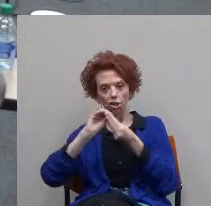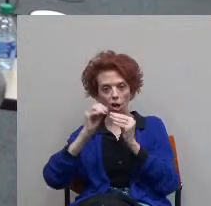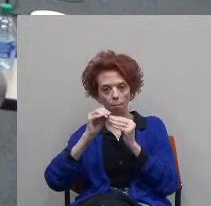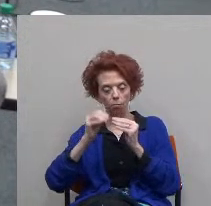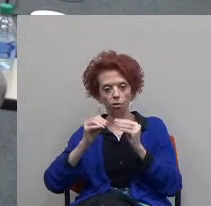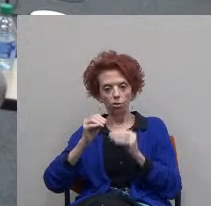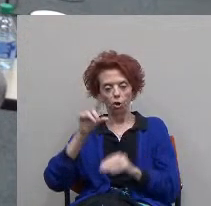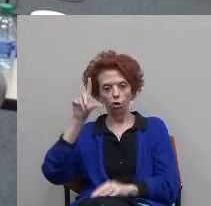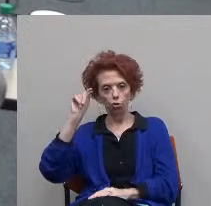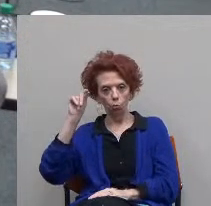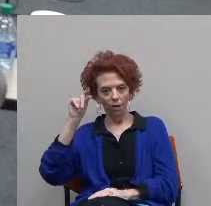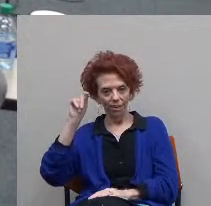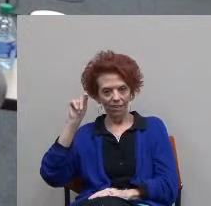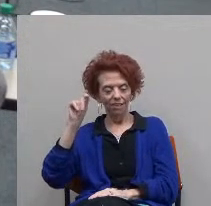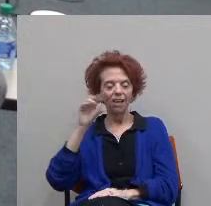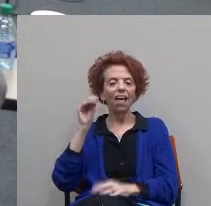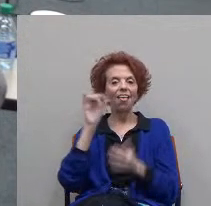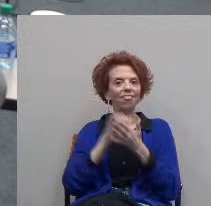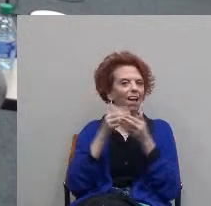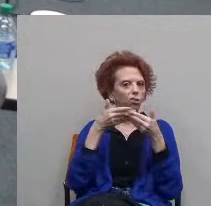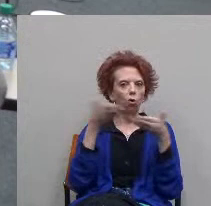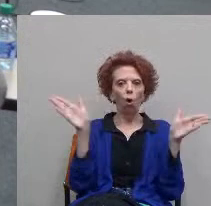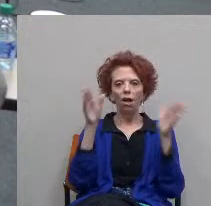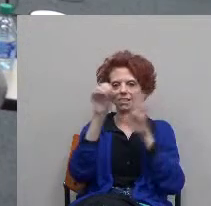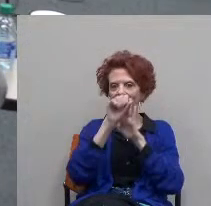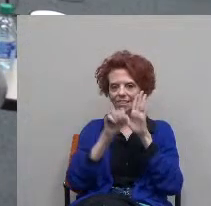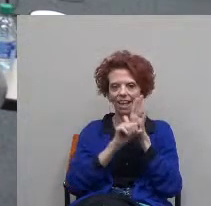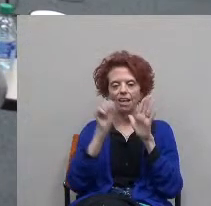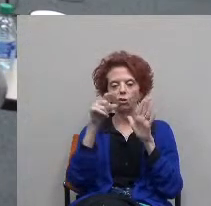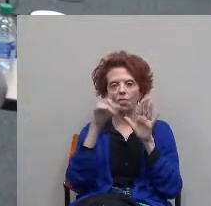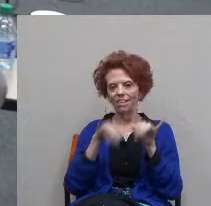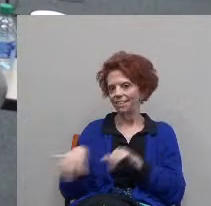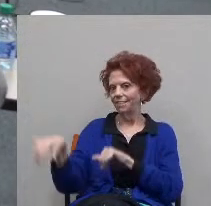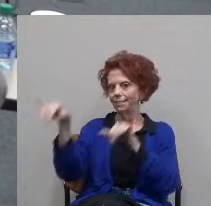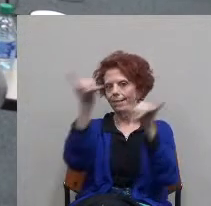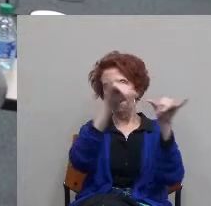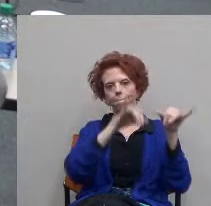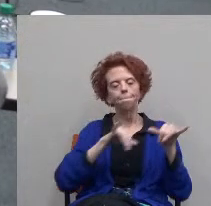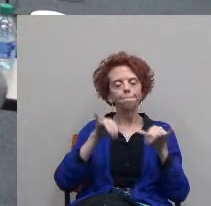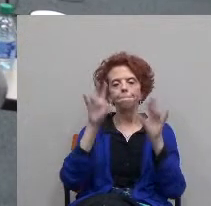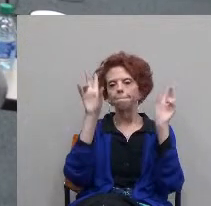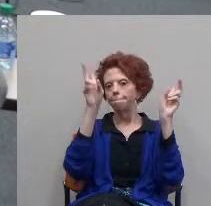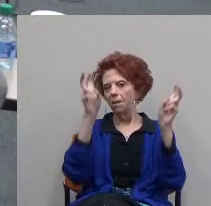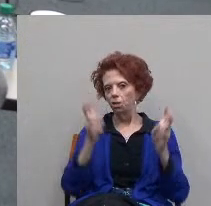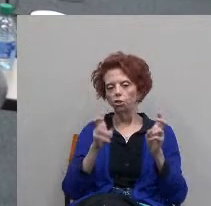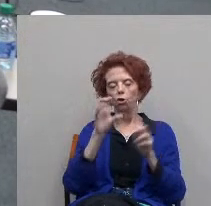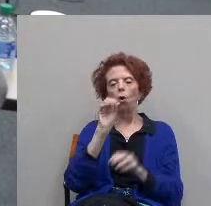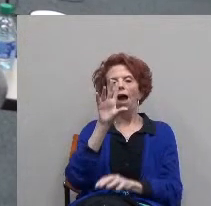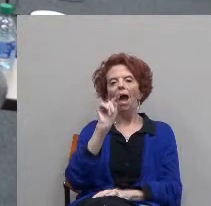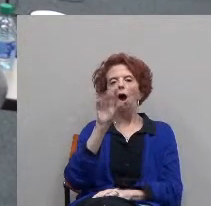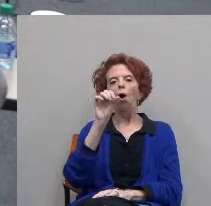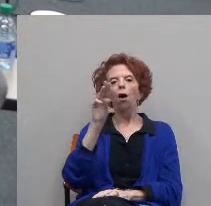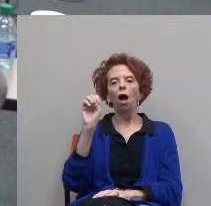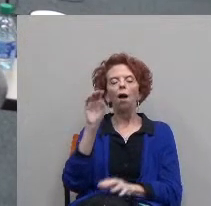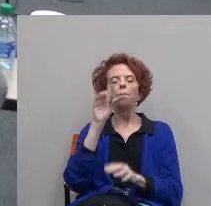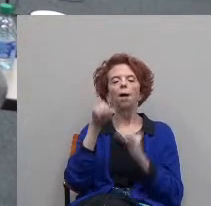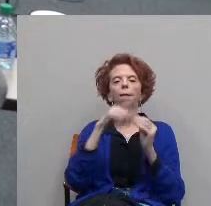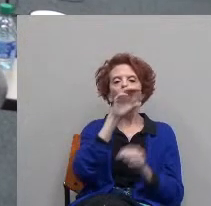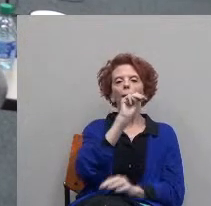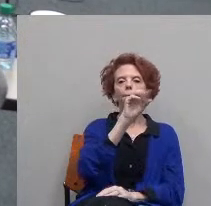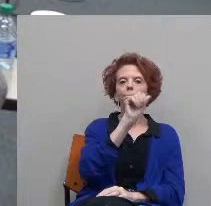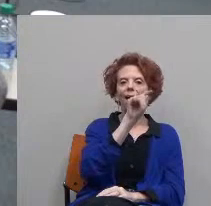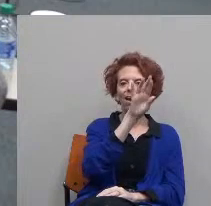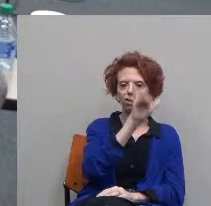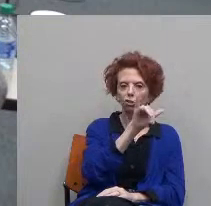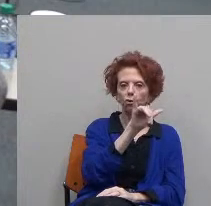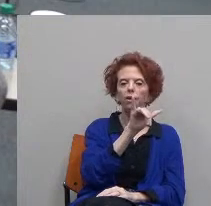are in the upper 20s. And this is across the state, so this is a systemic issue of outcomes in terms of mastery rates in math